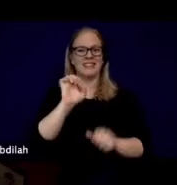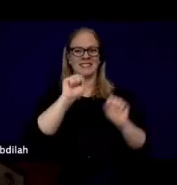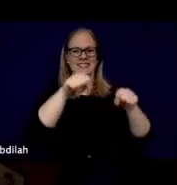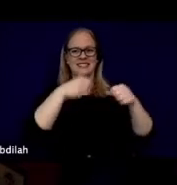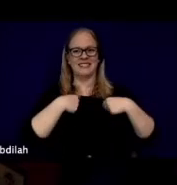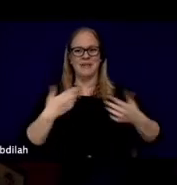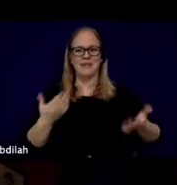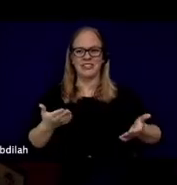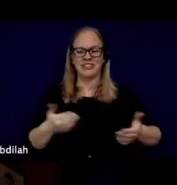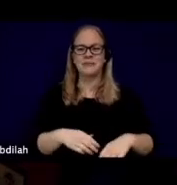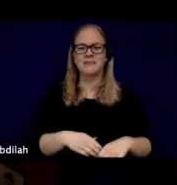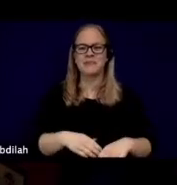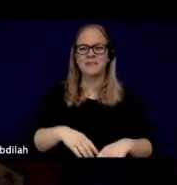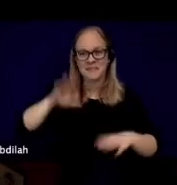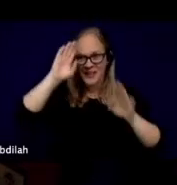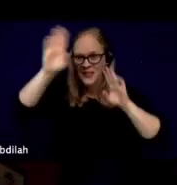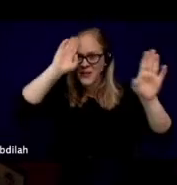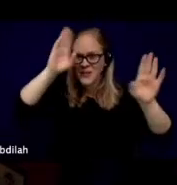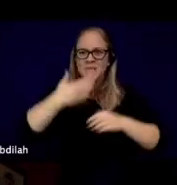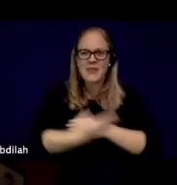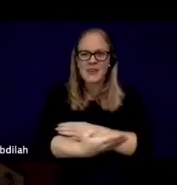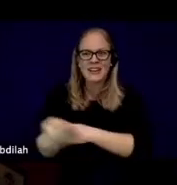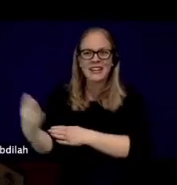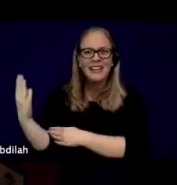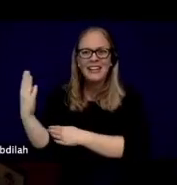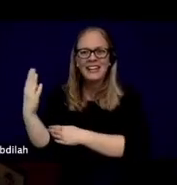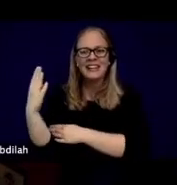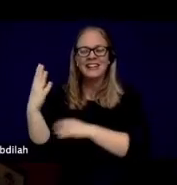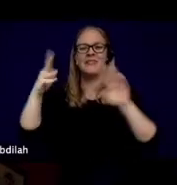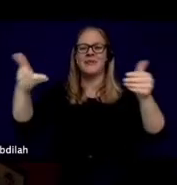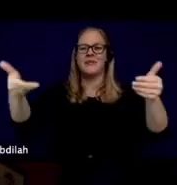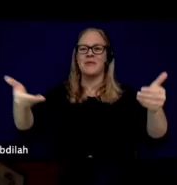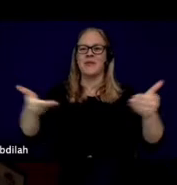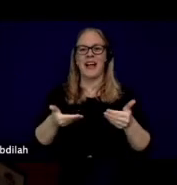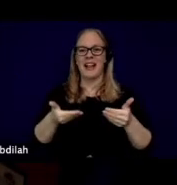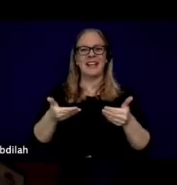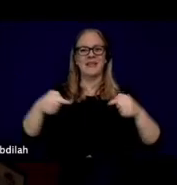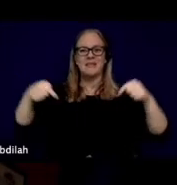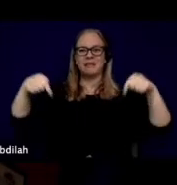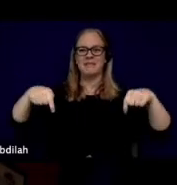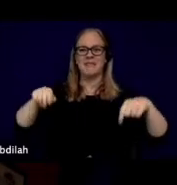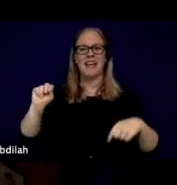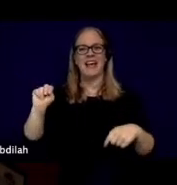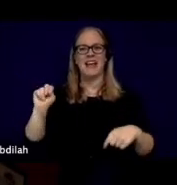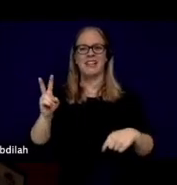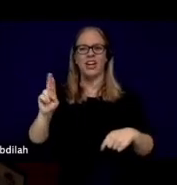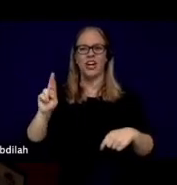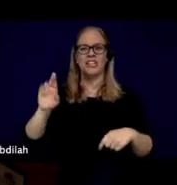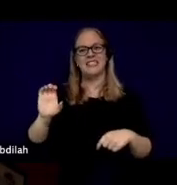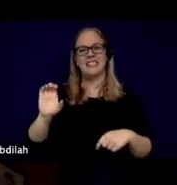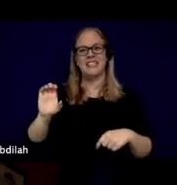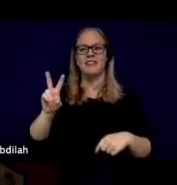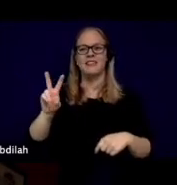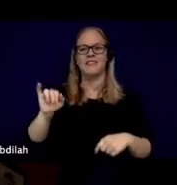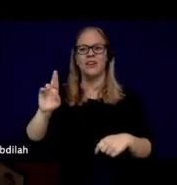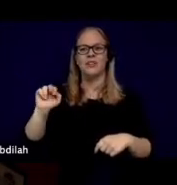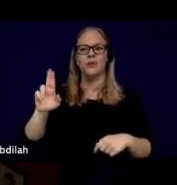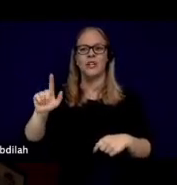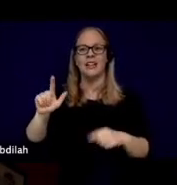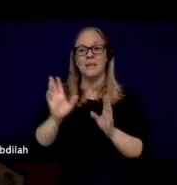Okay. Well, good morning, everybody, and welcome to NVRC's virtual meeting